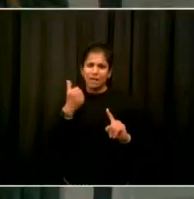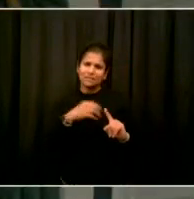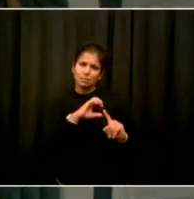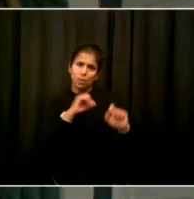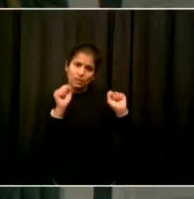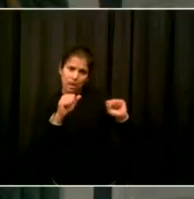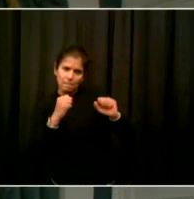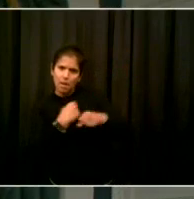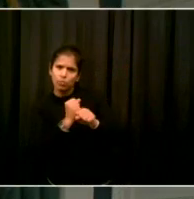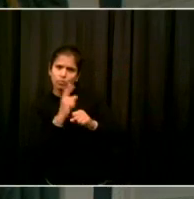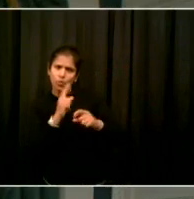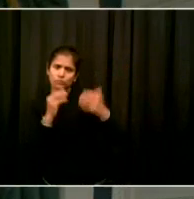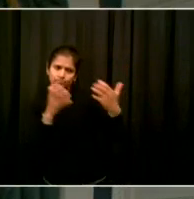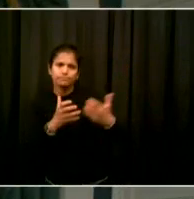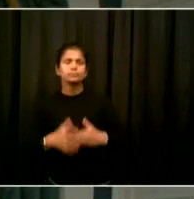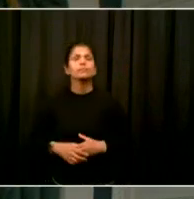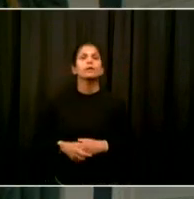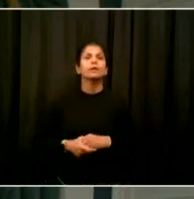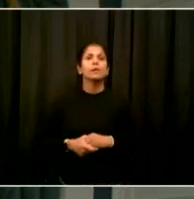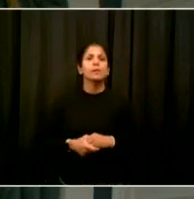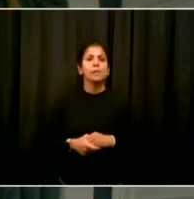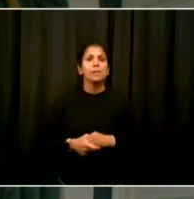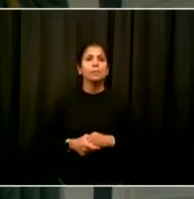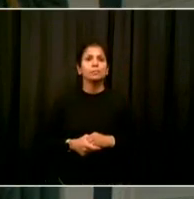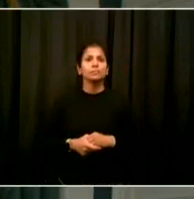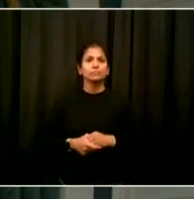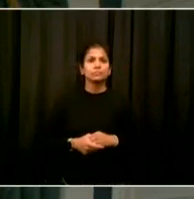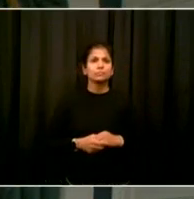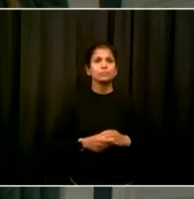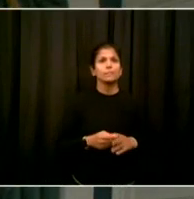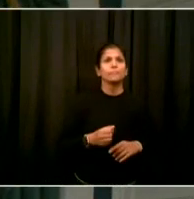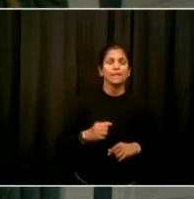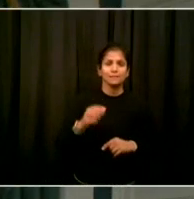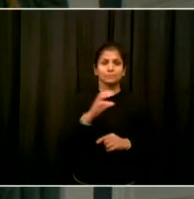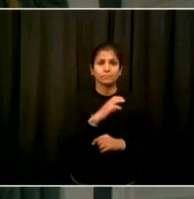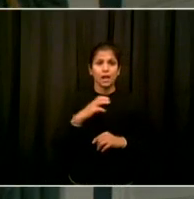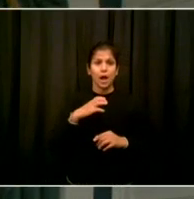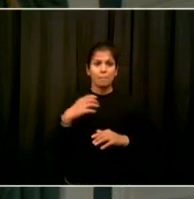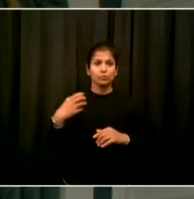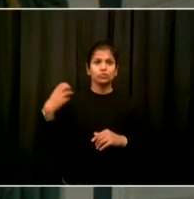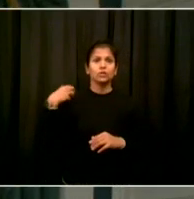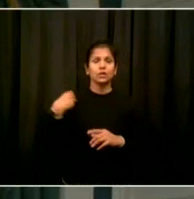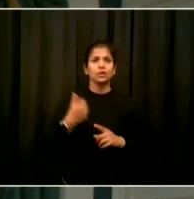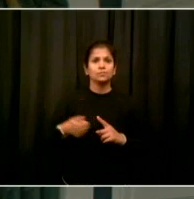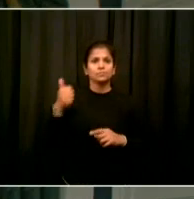very important new announcements. Thank you, Mr. Mayor. Good morning, everyone.